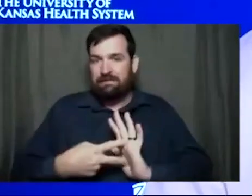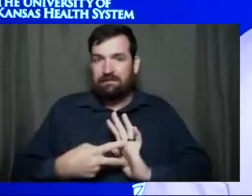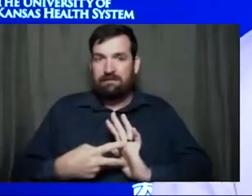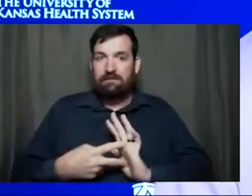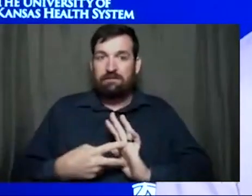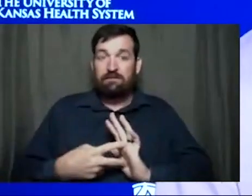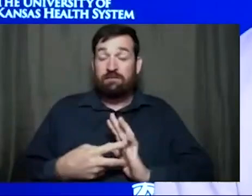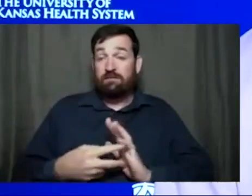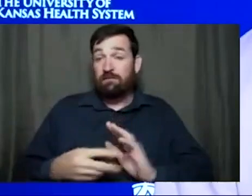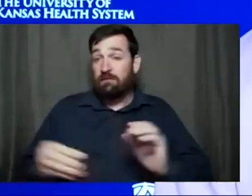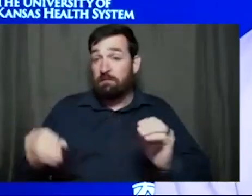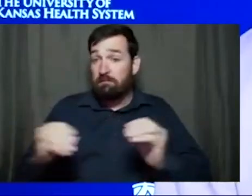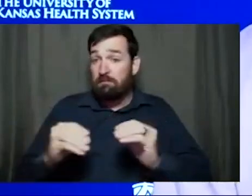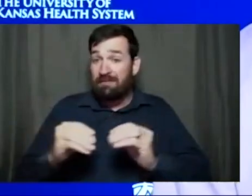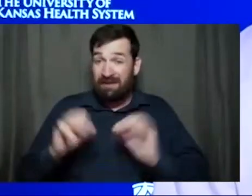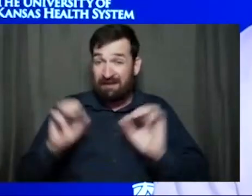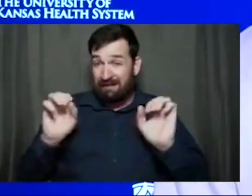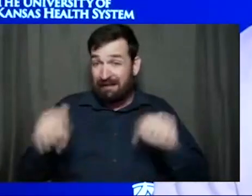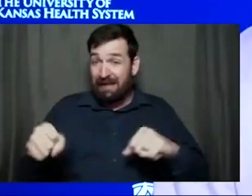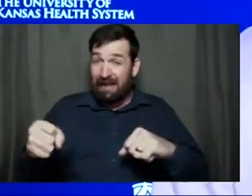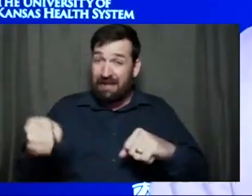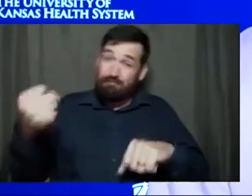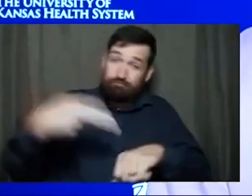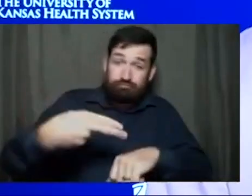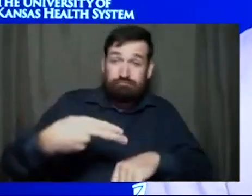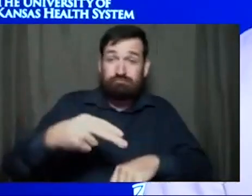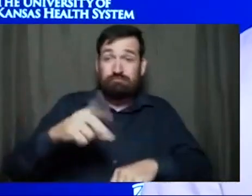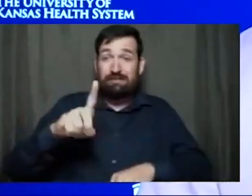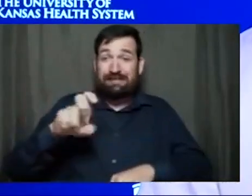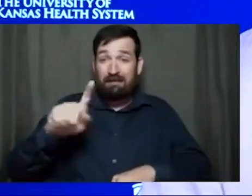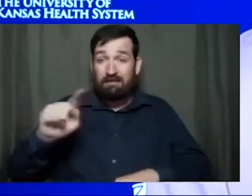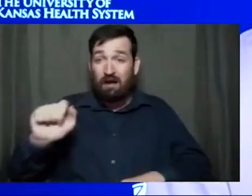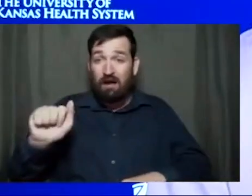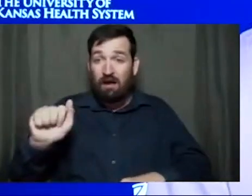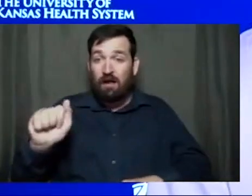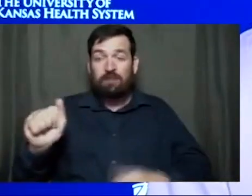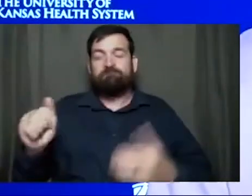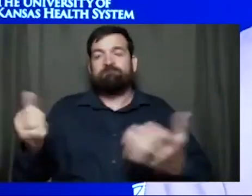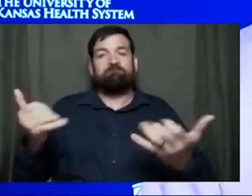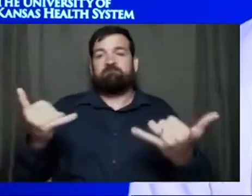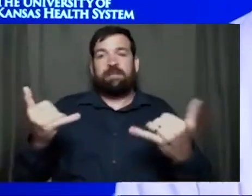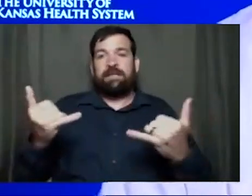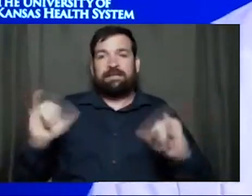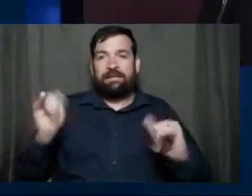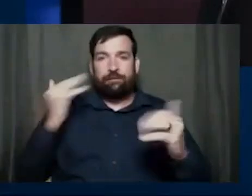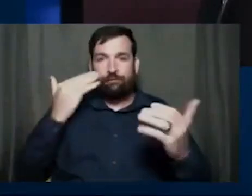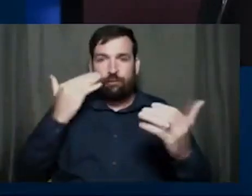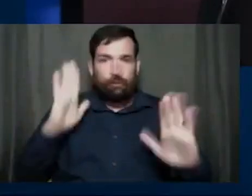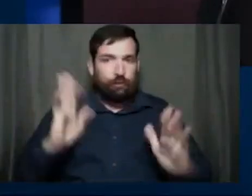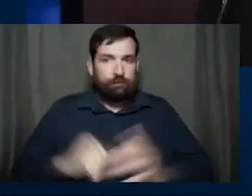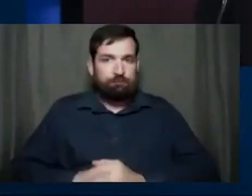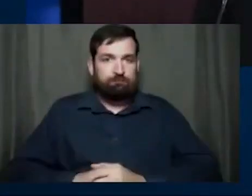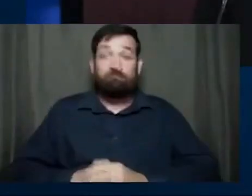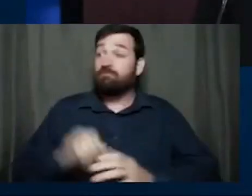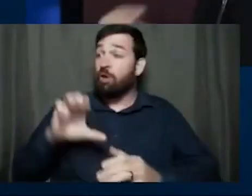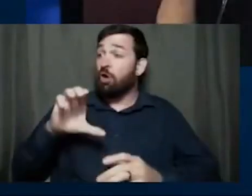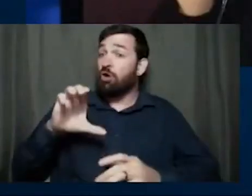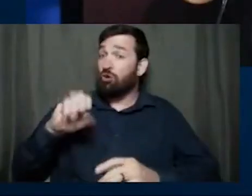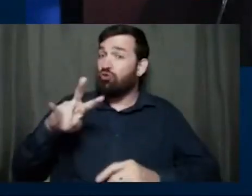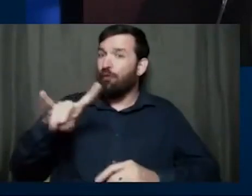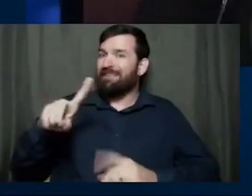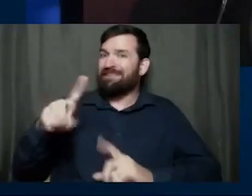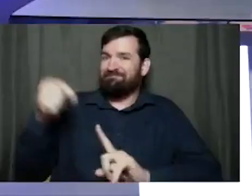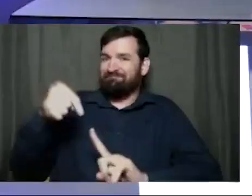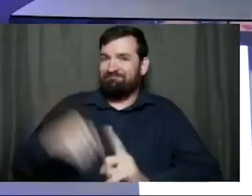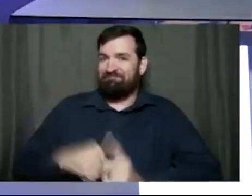it outcompete Delta? Again, these are questions we still need to find answers to. COVID is COVID. COVID is COVID. So, Dr.